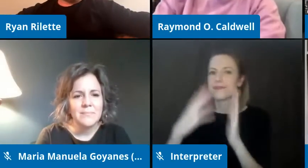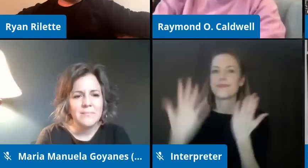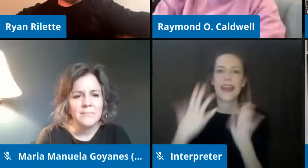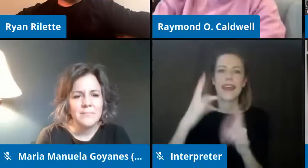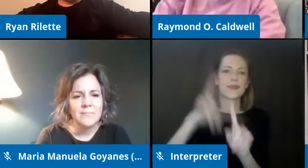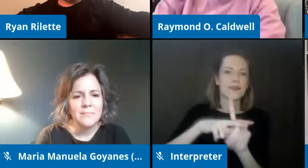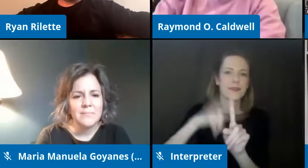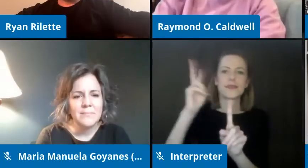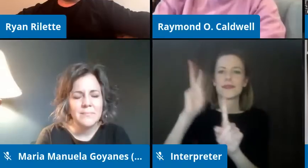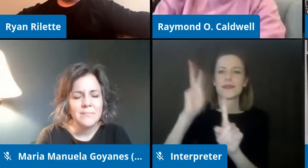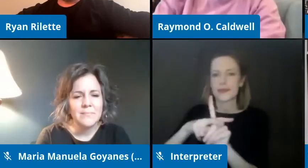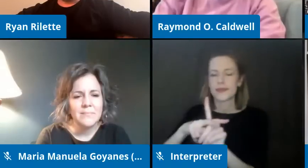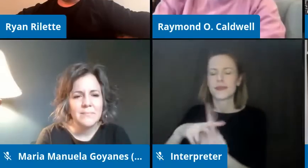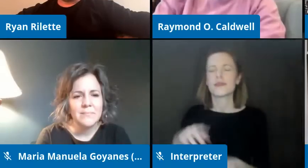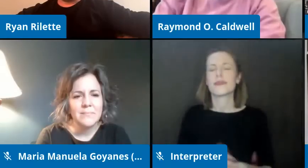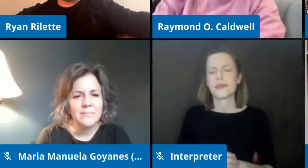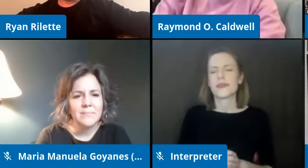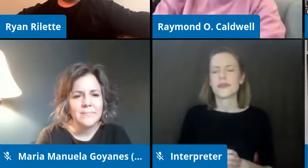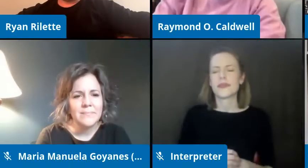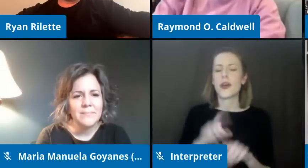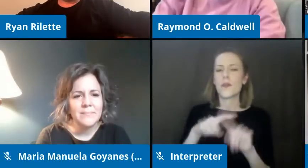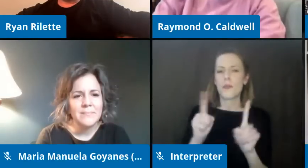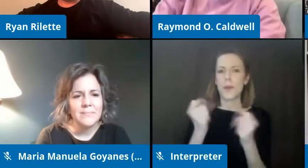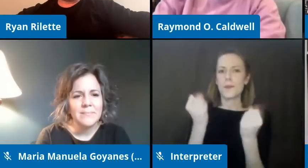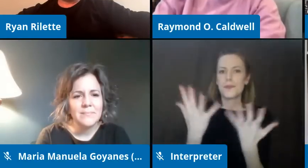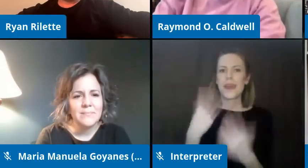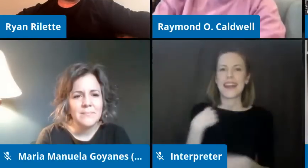us are looking at shutting down until the start of our